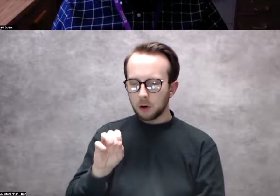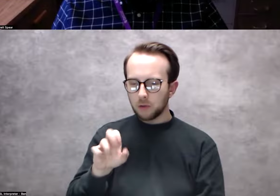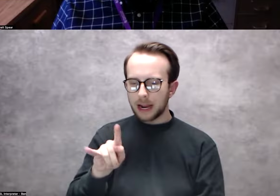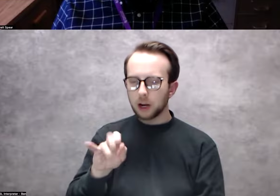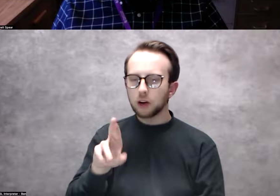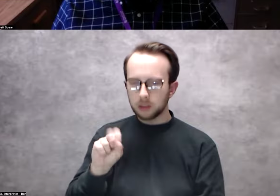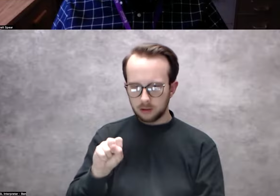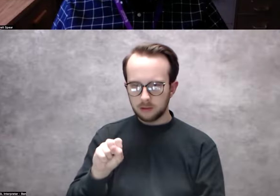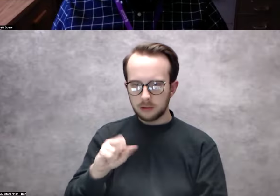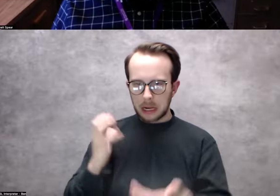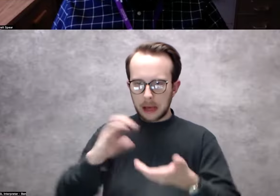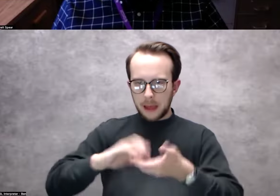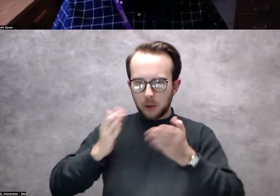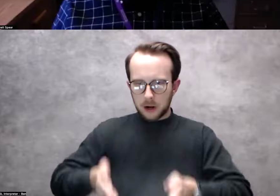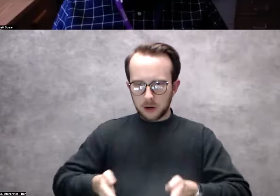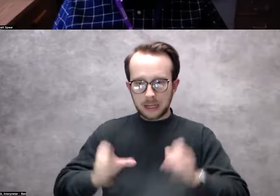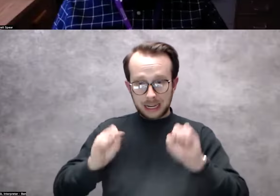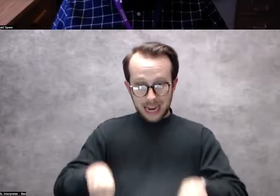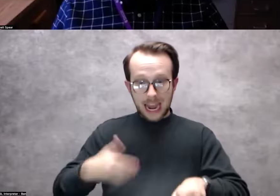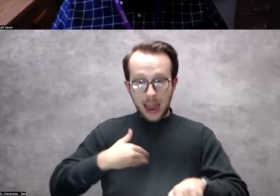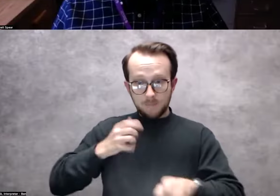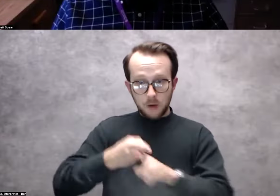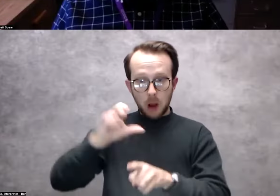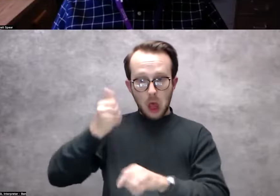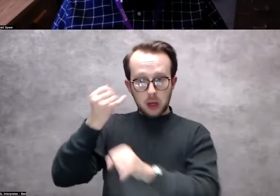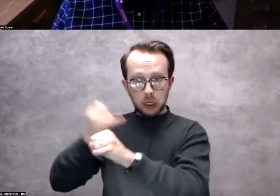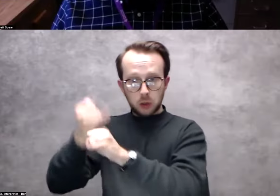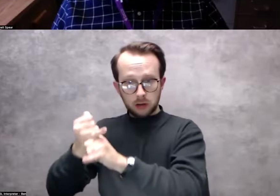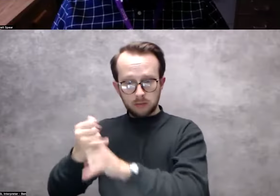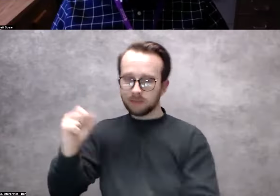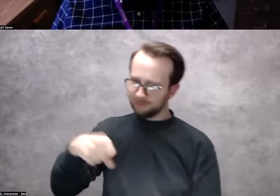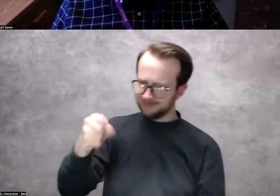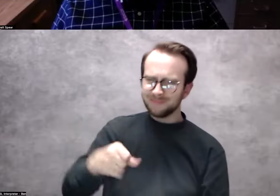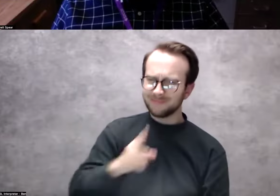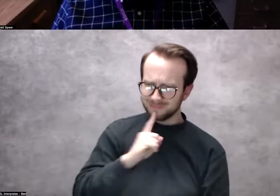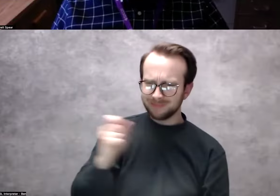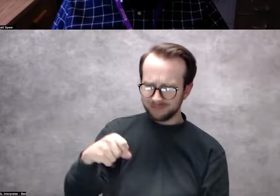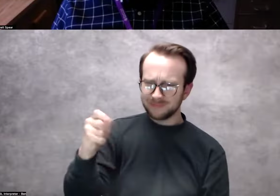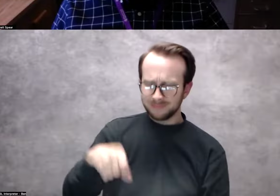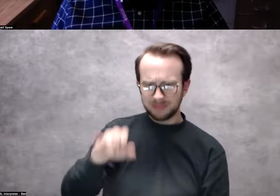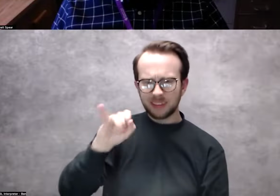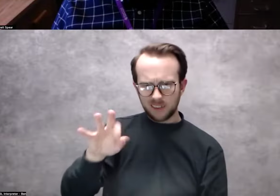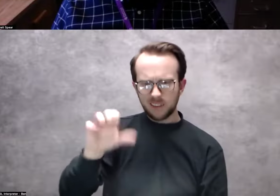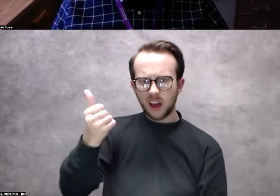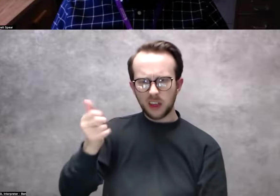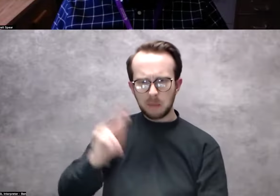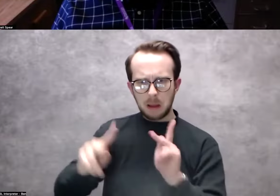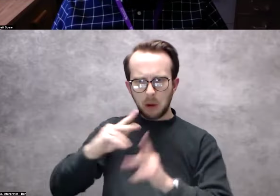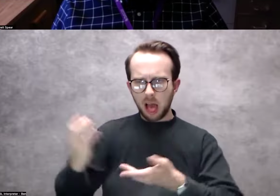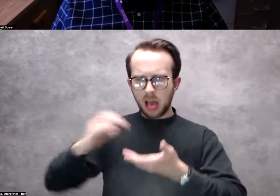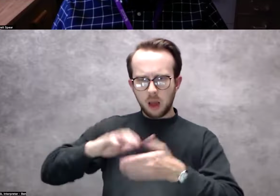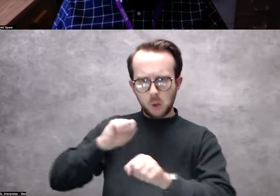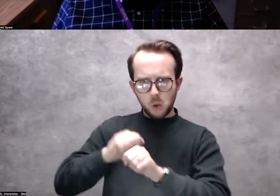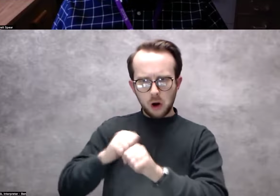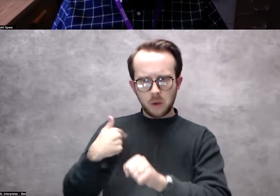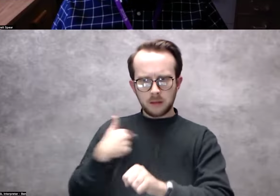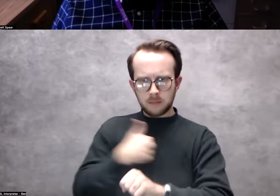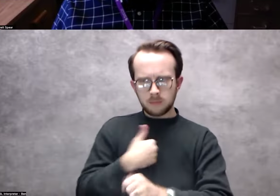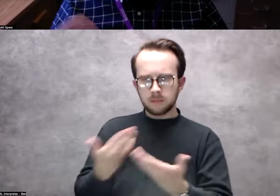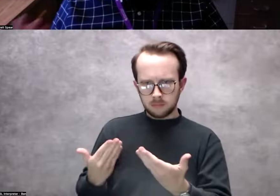of your institution? Most definitely. Most definitely. So if you have collaborators, regardless of where they are, you can have